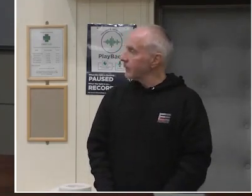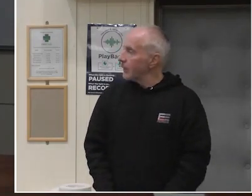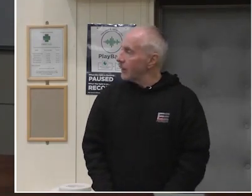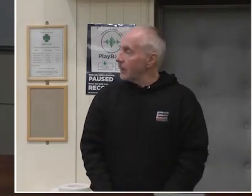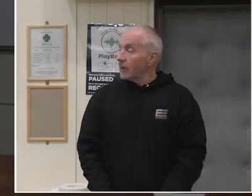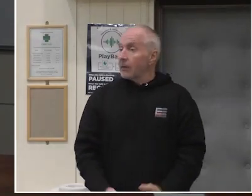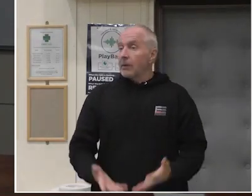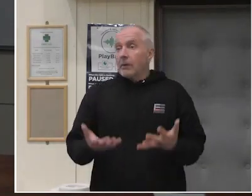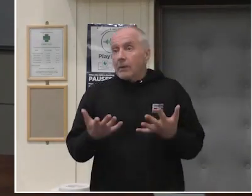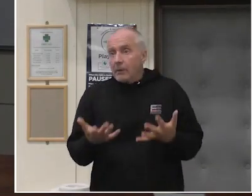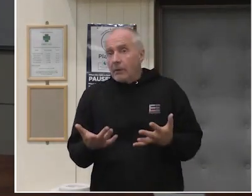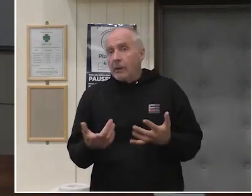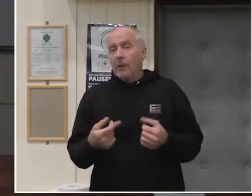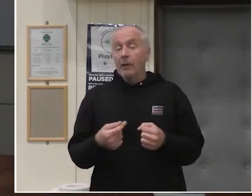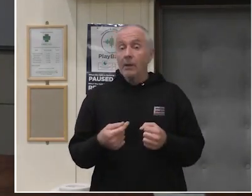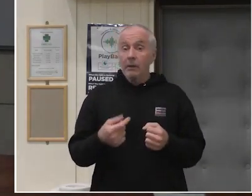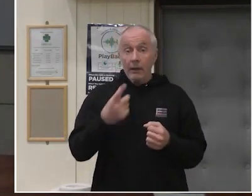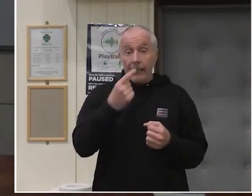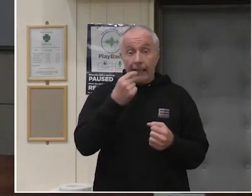can we do something different?